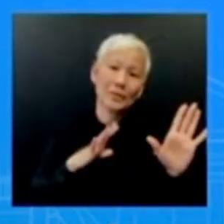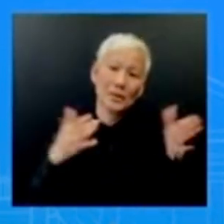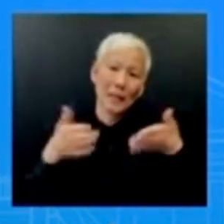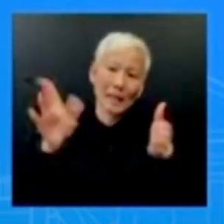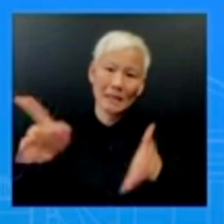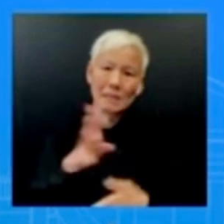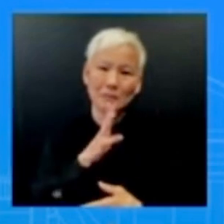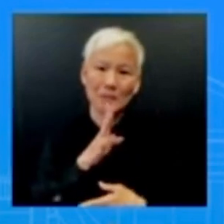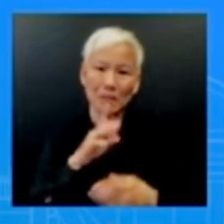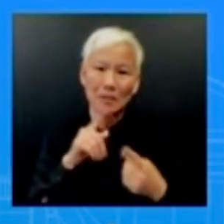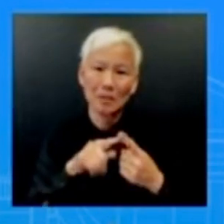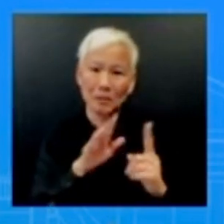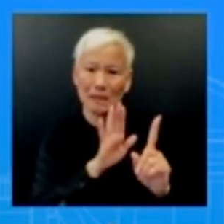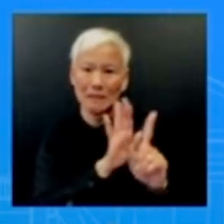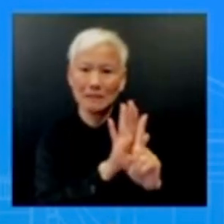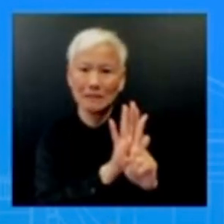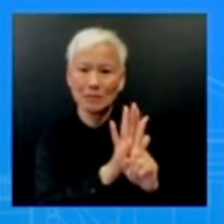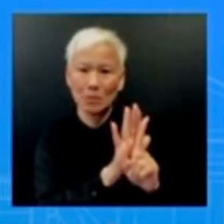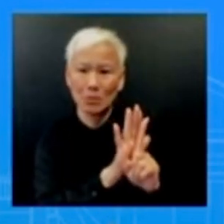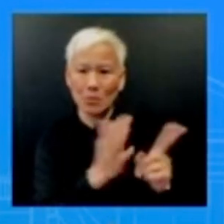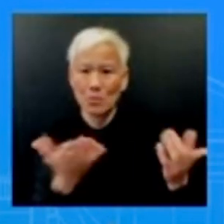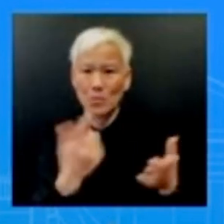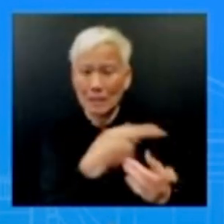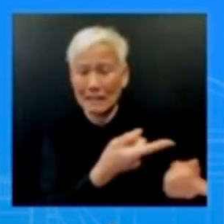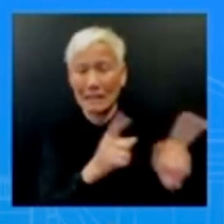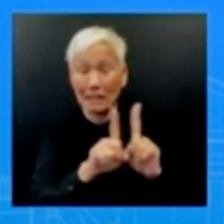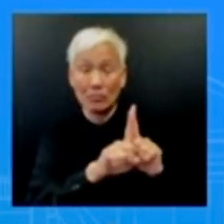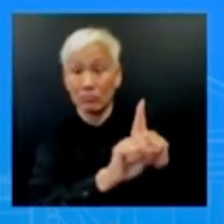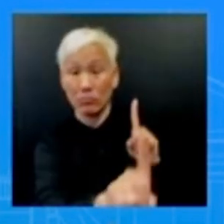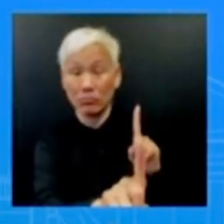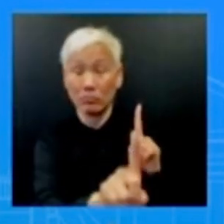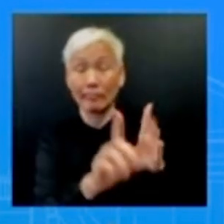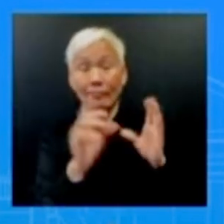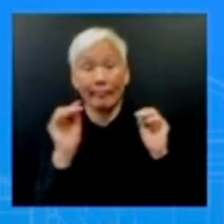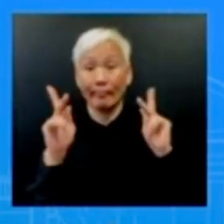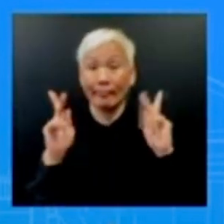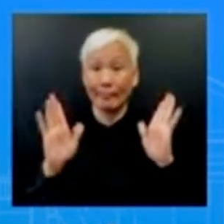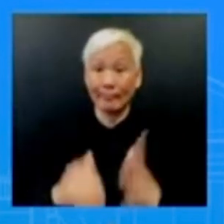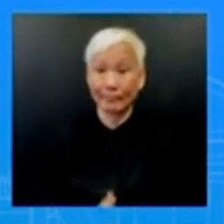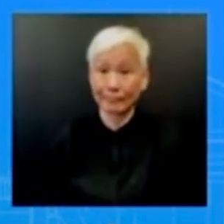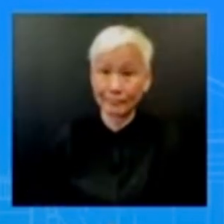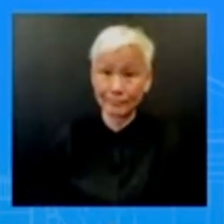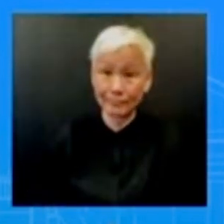to what he came away from. I would also tell you that it's clear